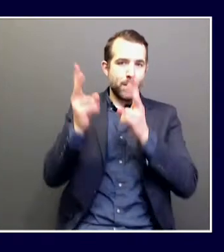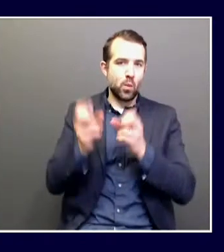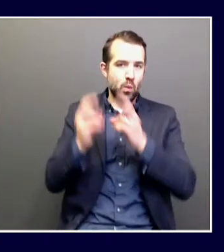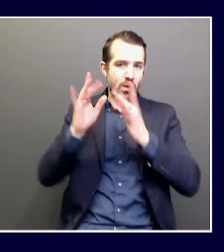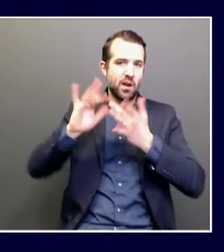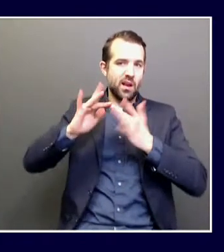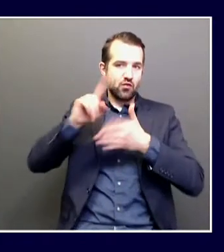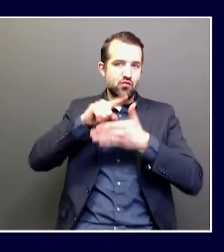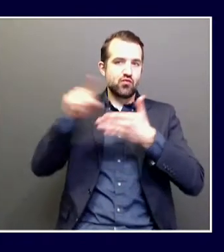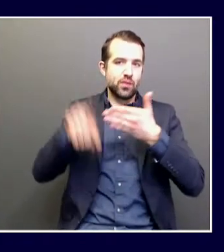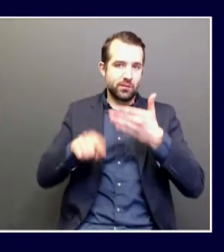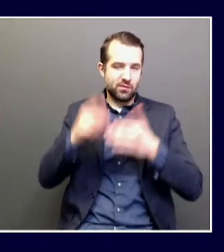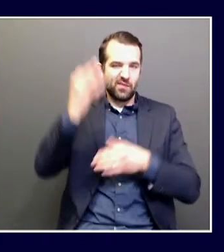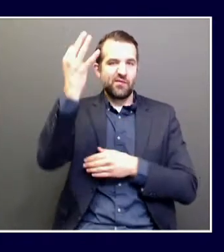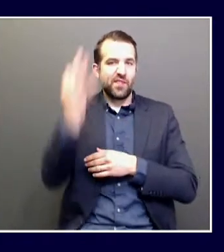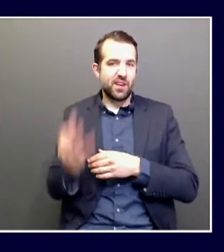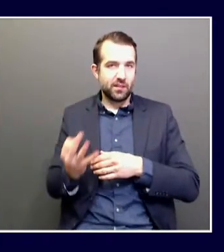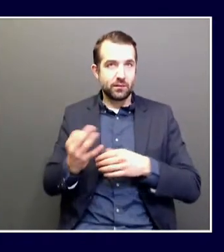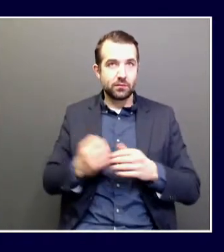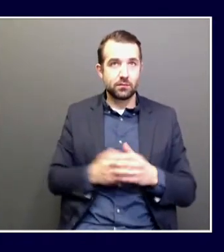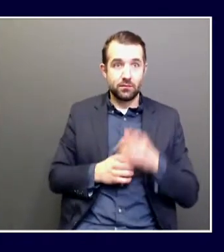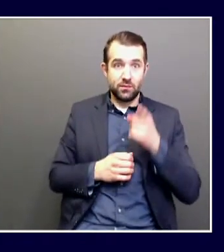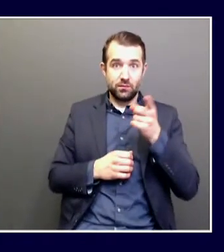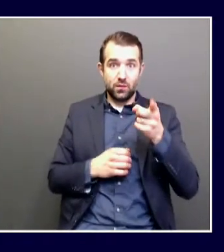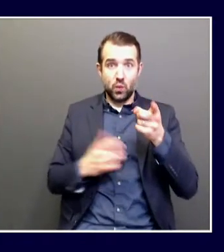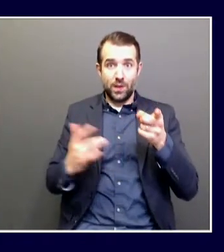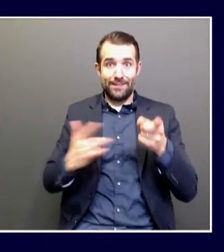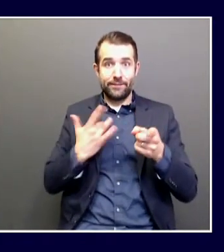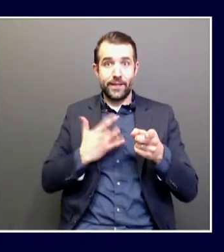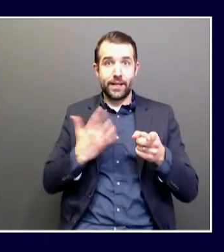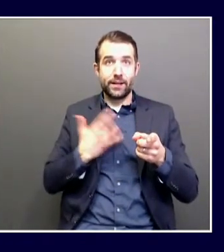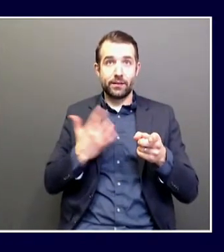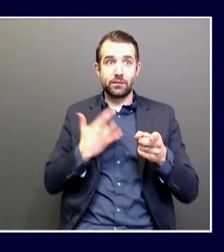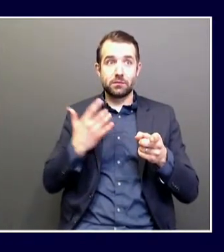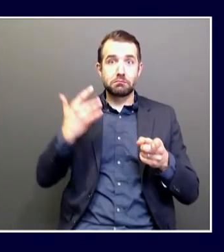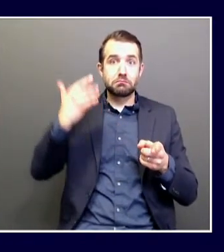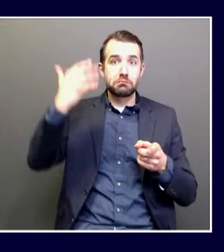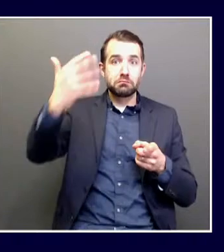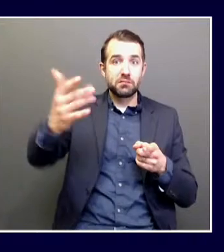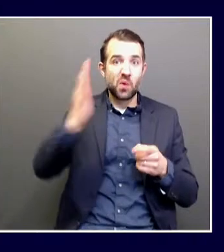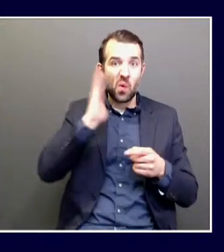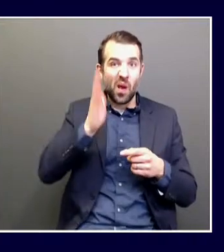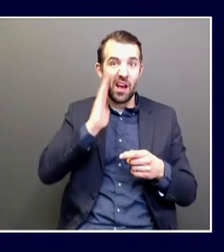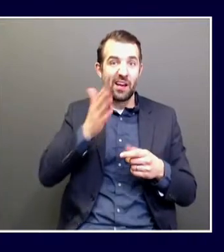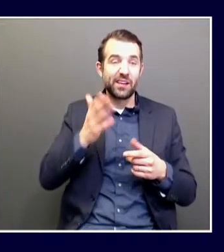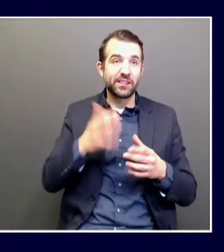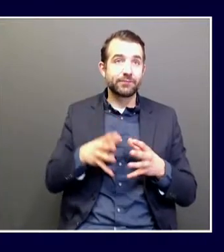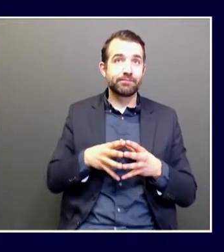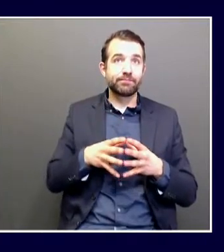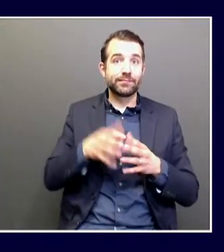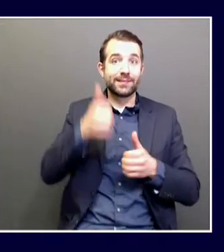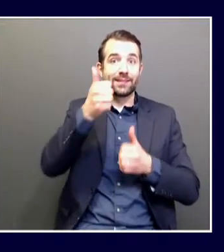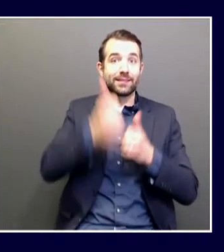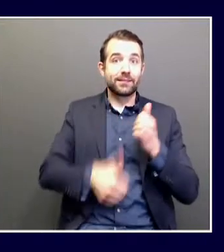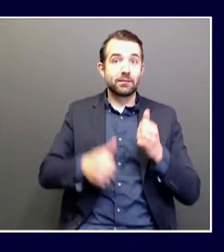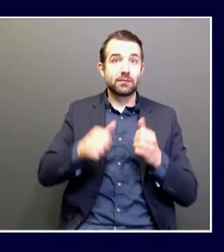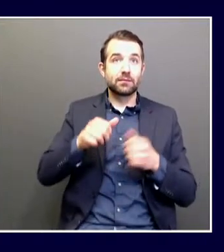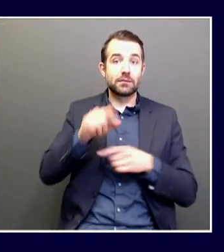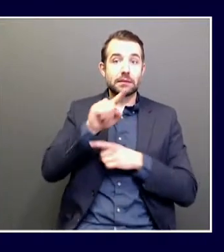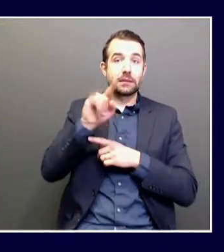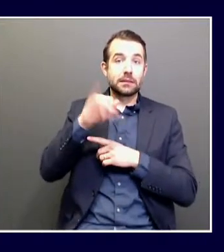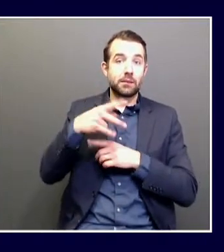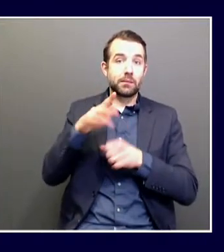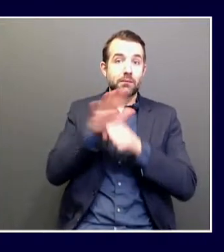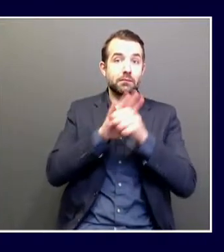the near term where the state might break down Omicron and even Delta rates, like by zip code or county, the way you have for general cases? And the